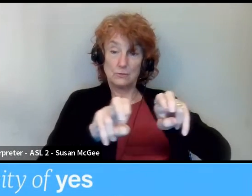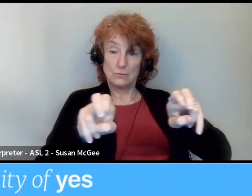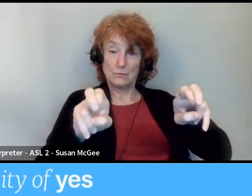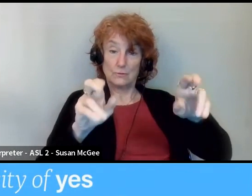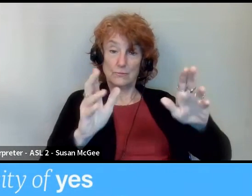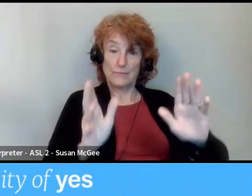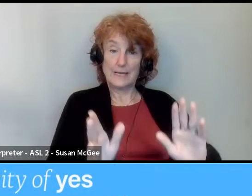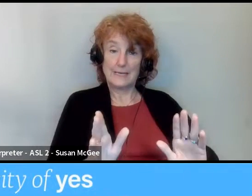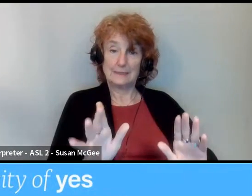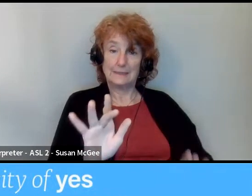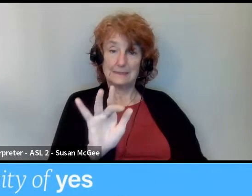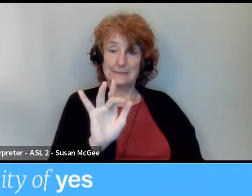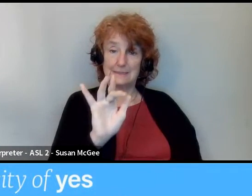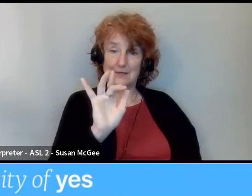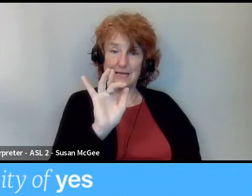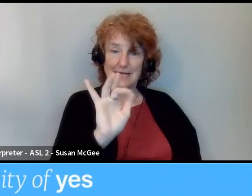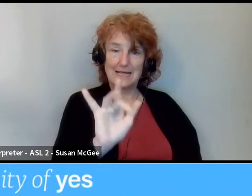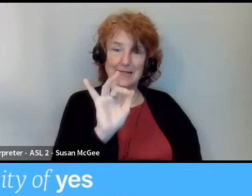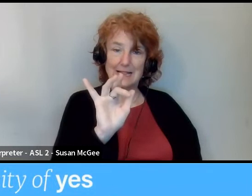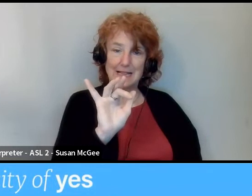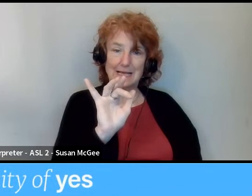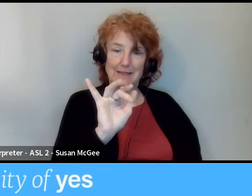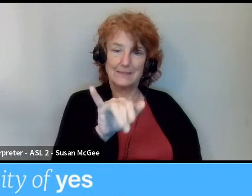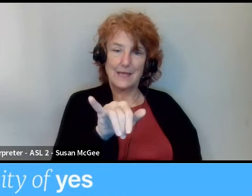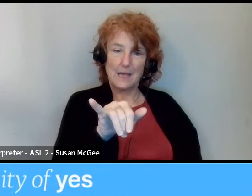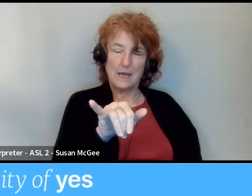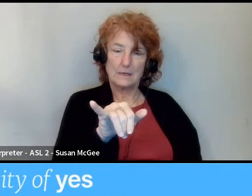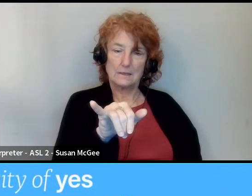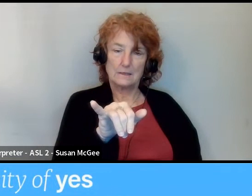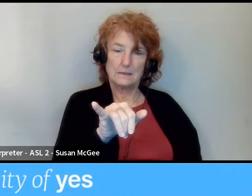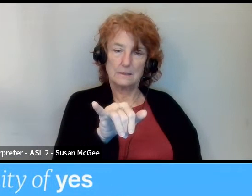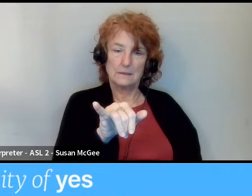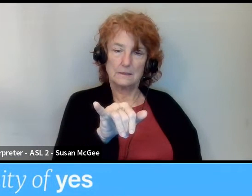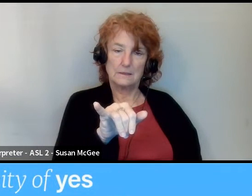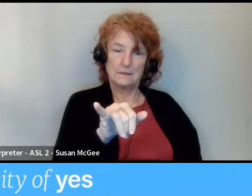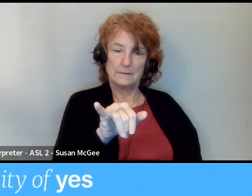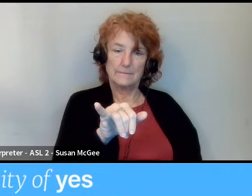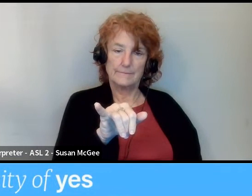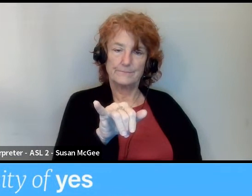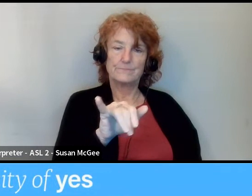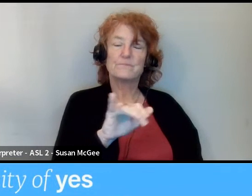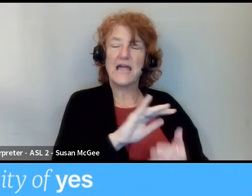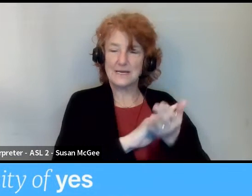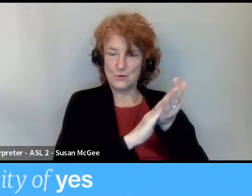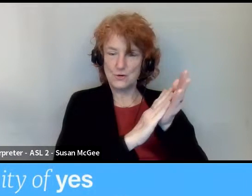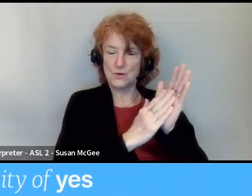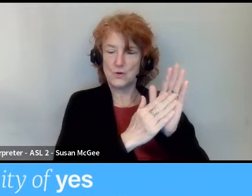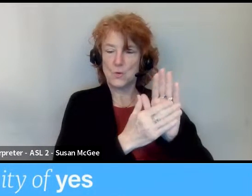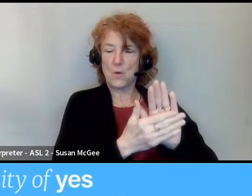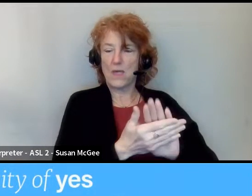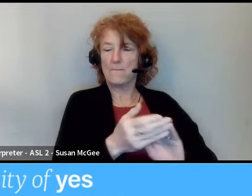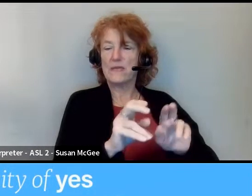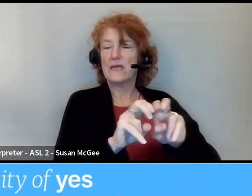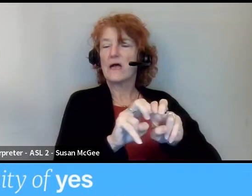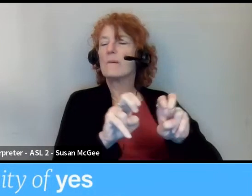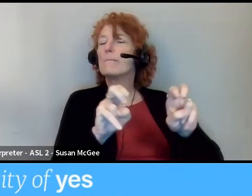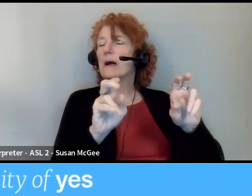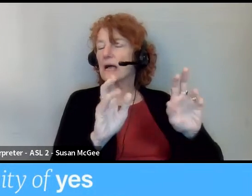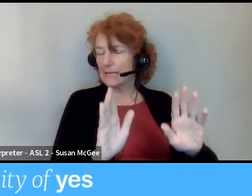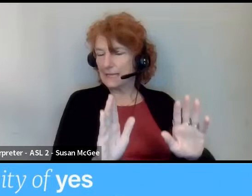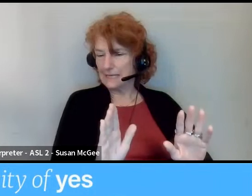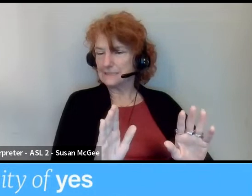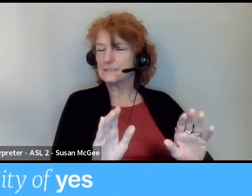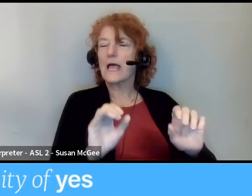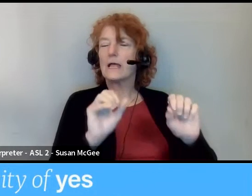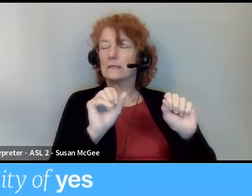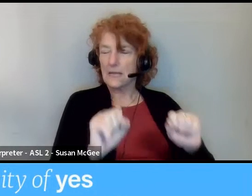click on that, you'll be moved into the panelist. It might take a second, but you'll be able to turn